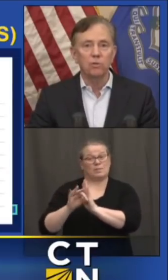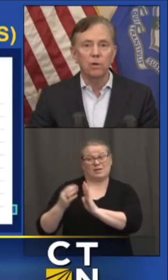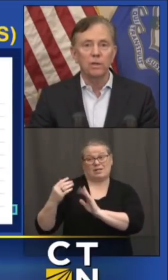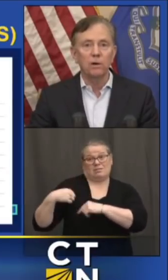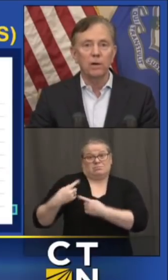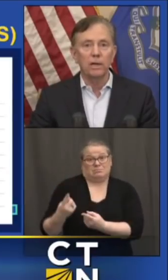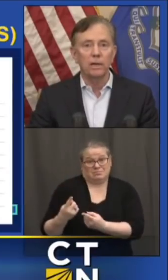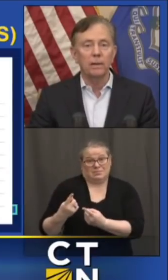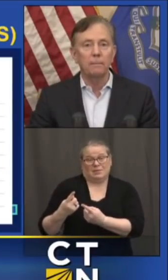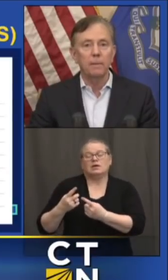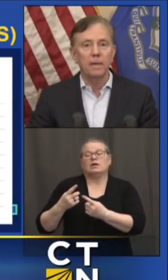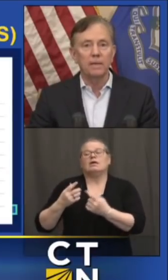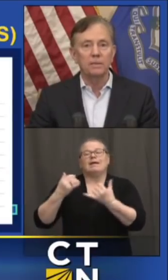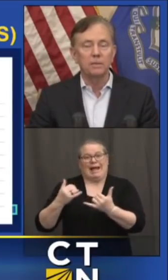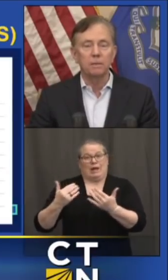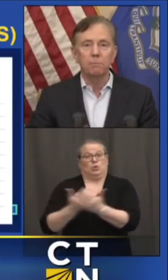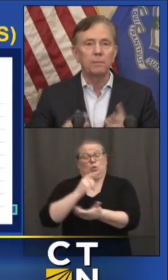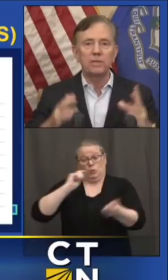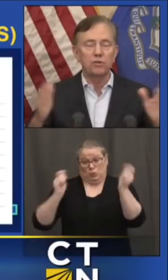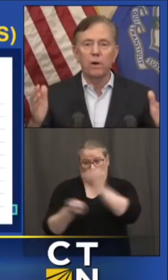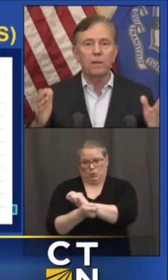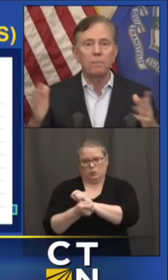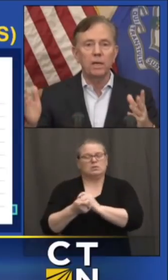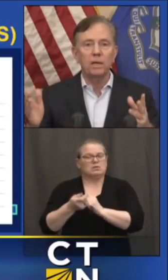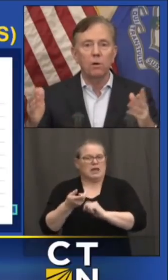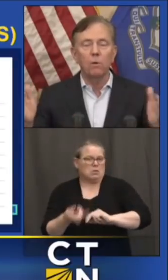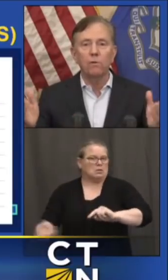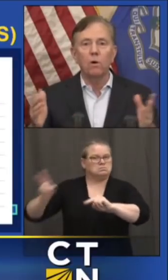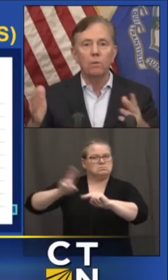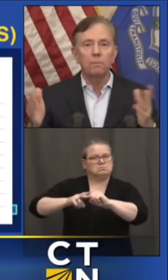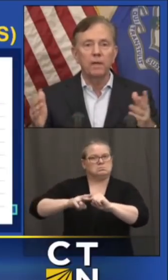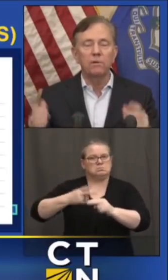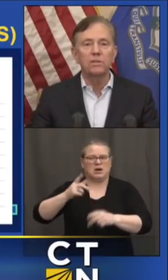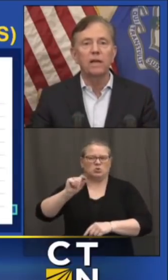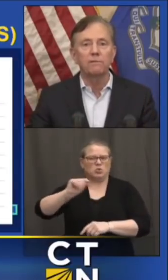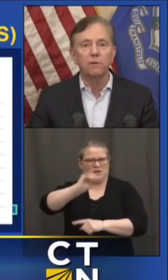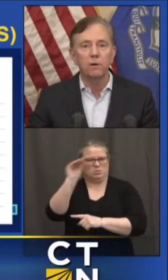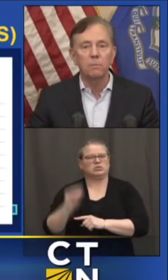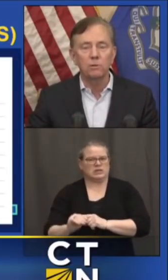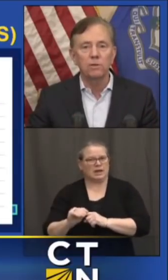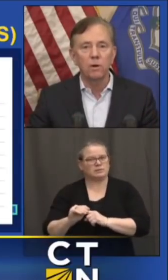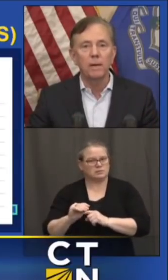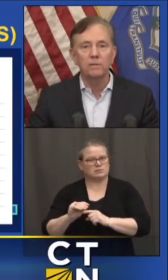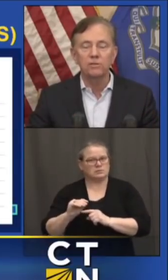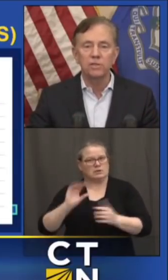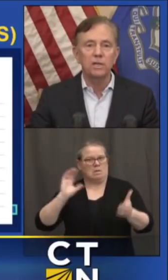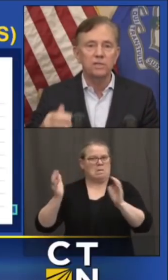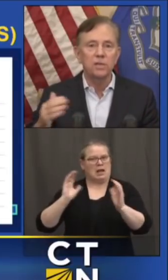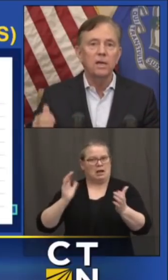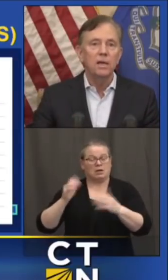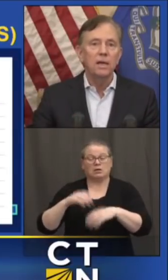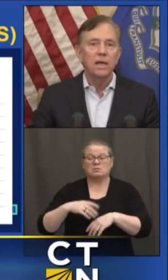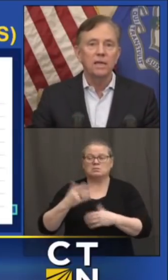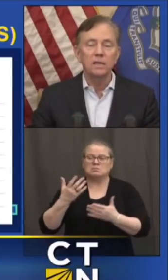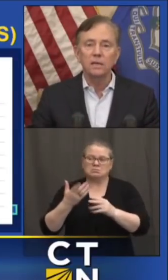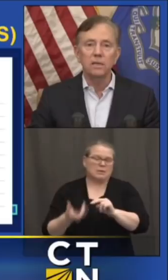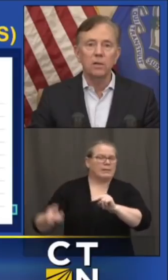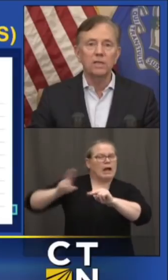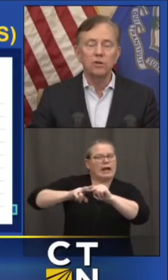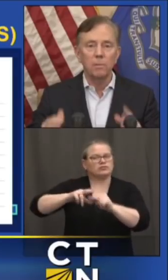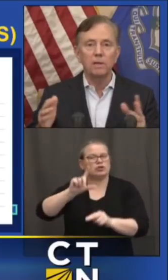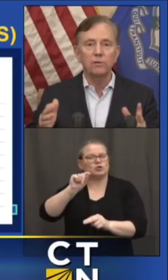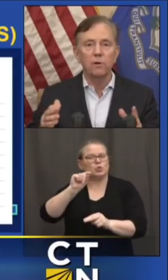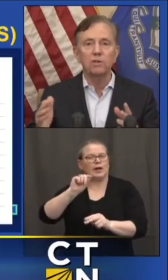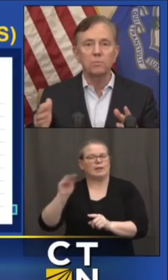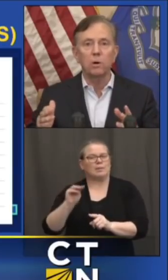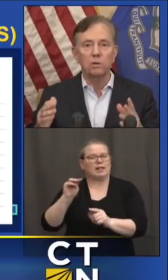is extraordinary, and probably $20 million overall, give or take, for most of our major cities, and